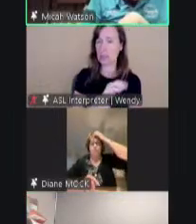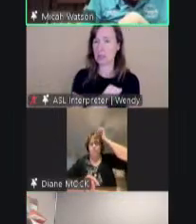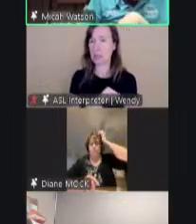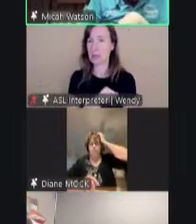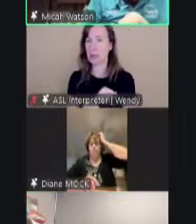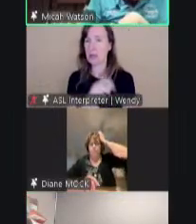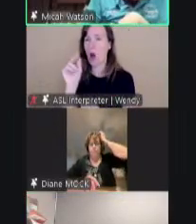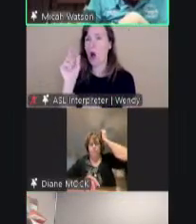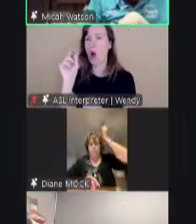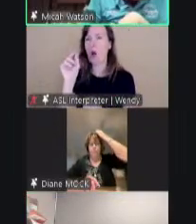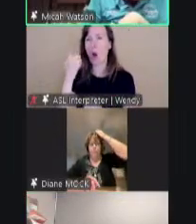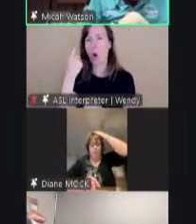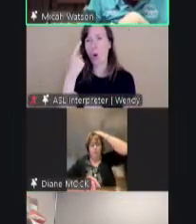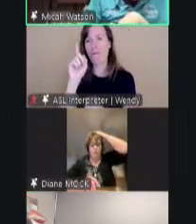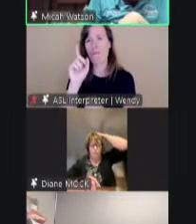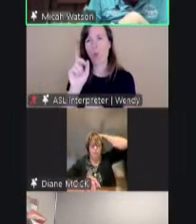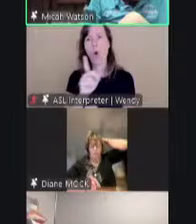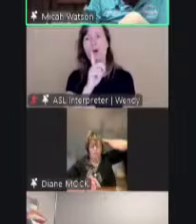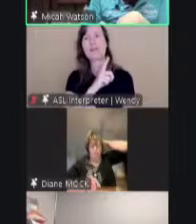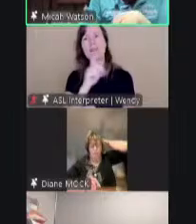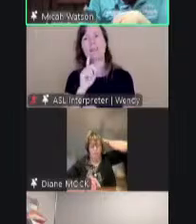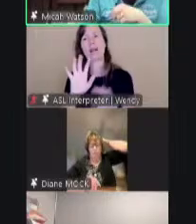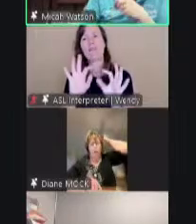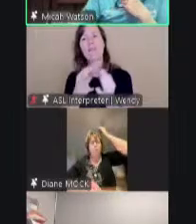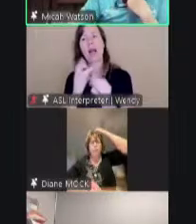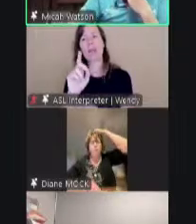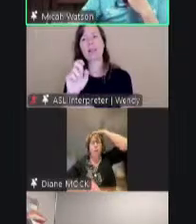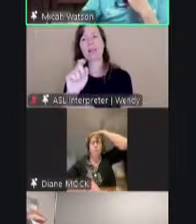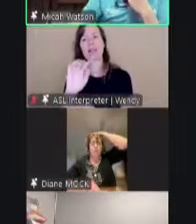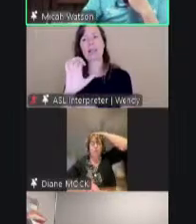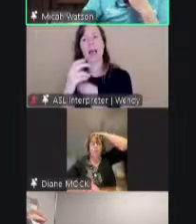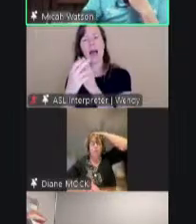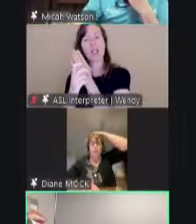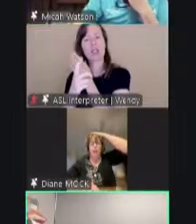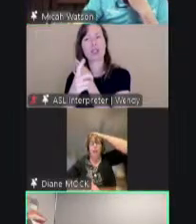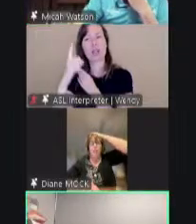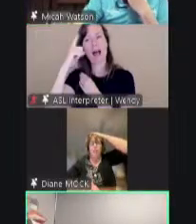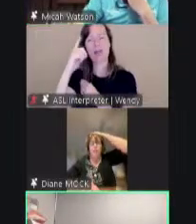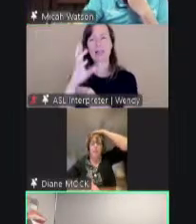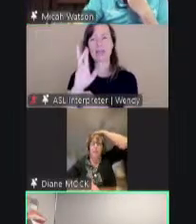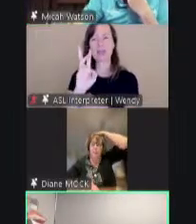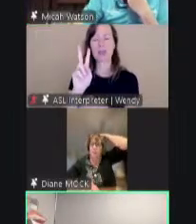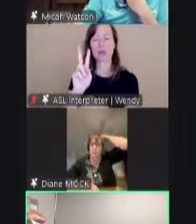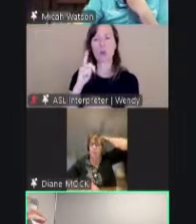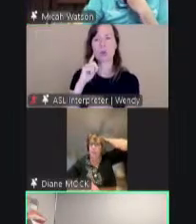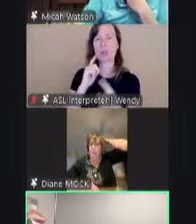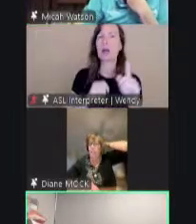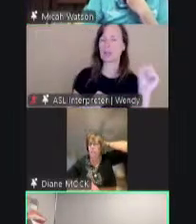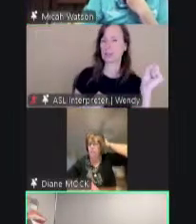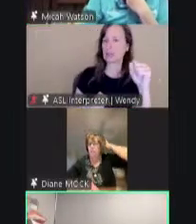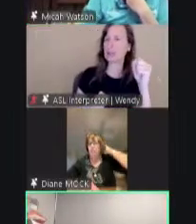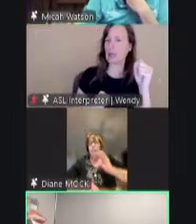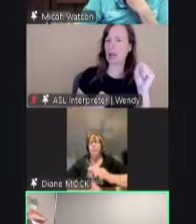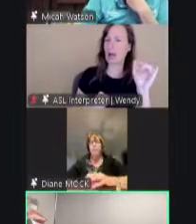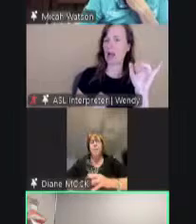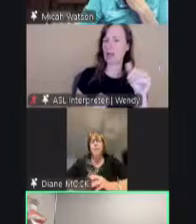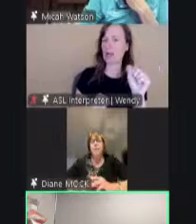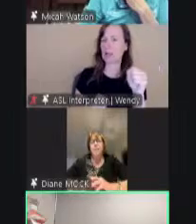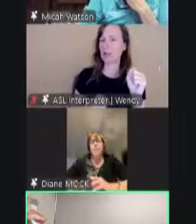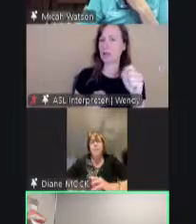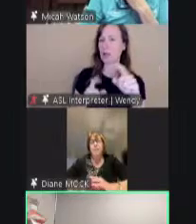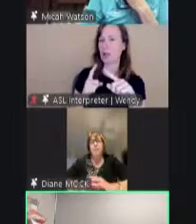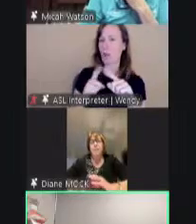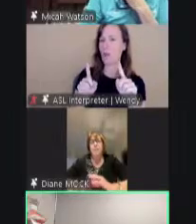No, I think we're talking about single family detached. I think Hyattsville is 62 cents. Yeah, they are. But as far